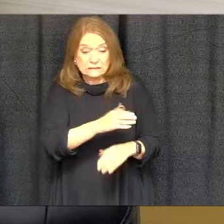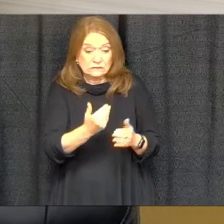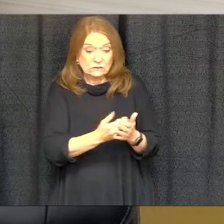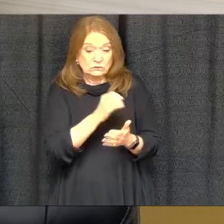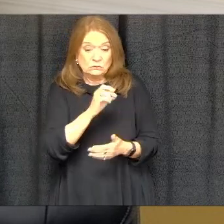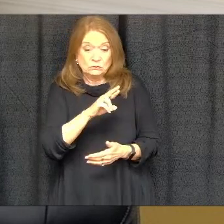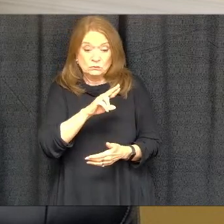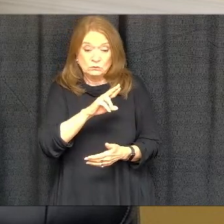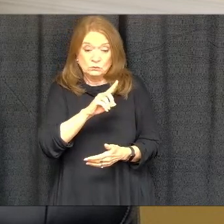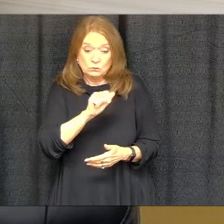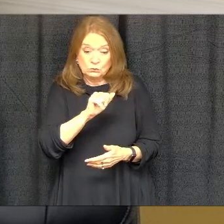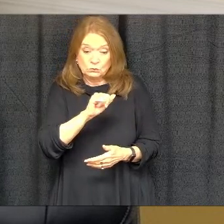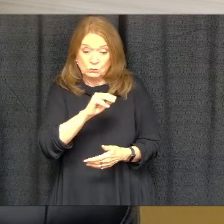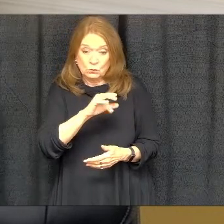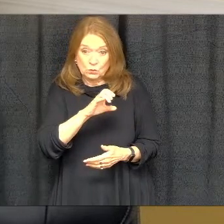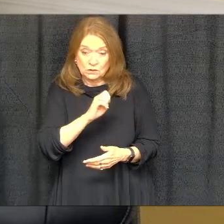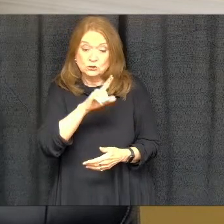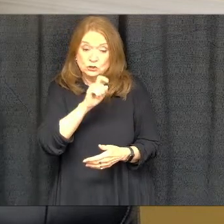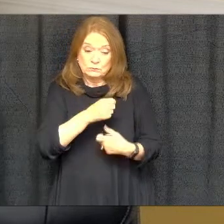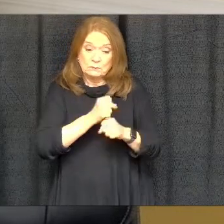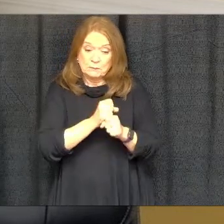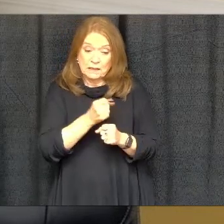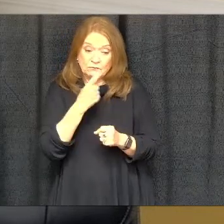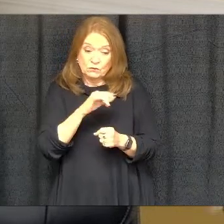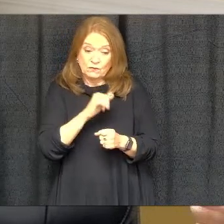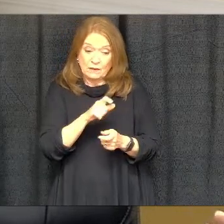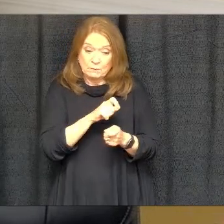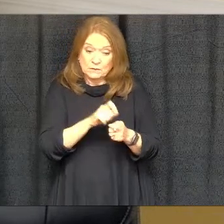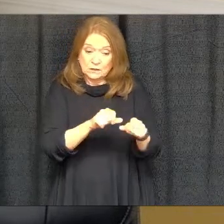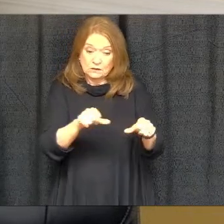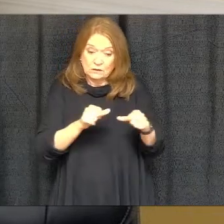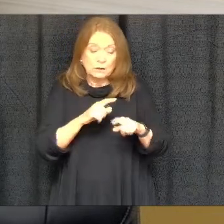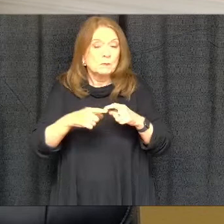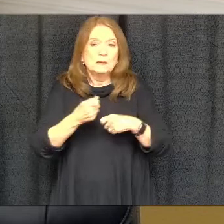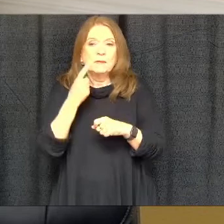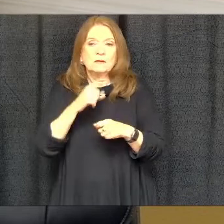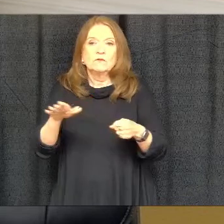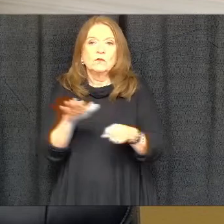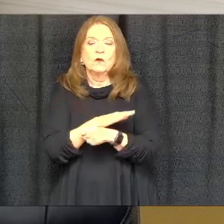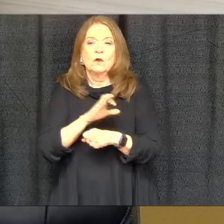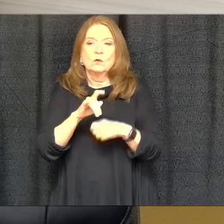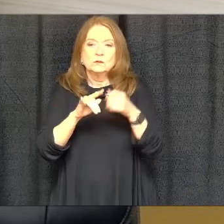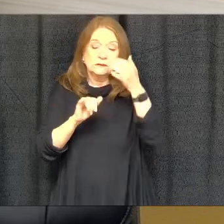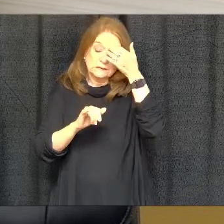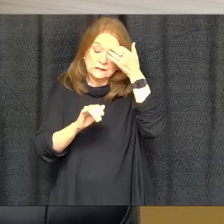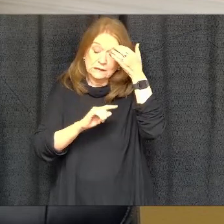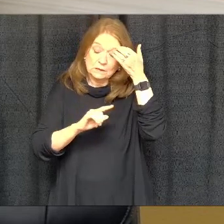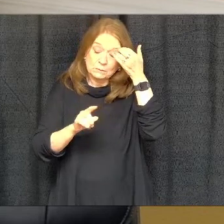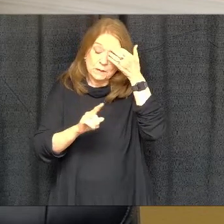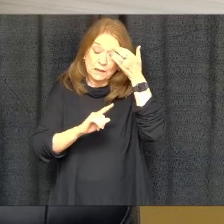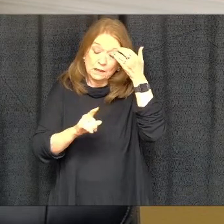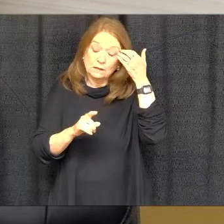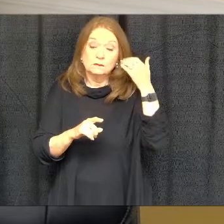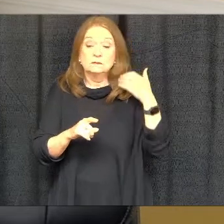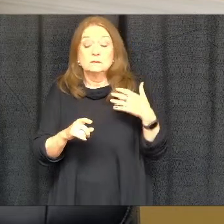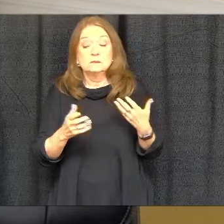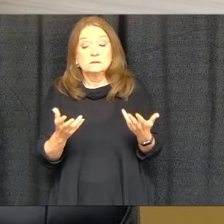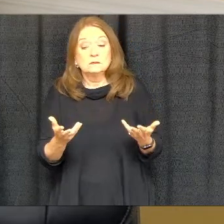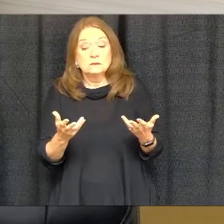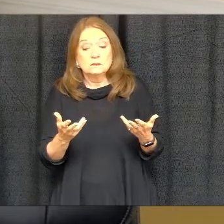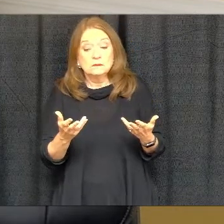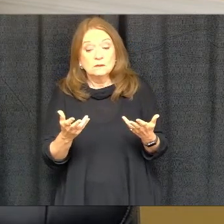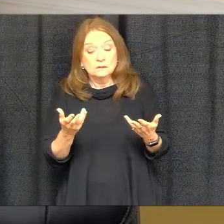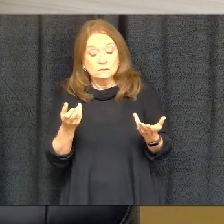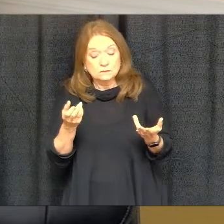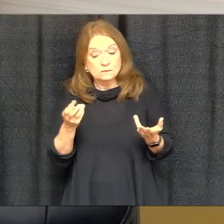made specifically for that particular area. However, he just did it for the whole city. And so, but and I want us to understand